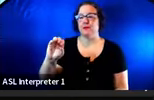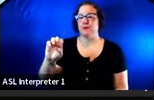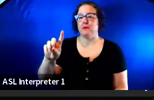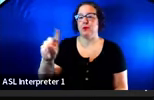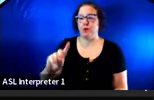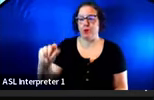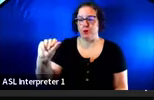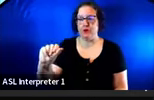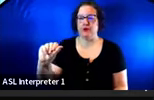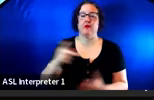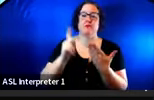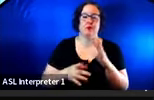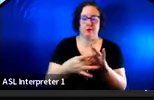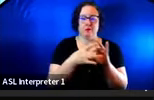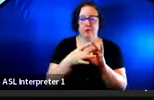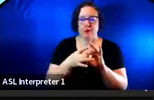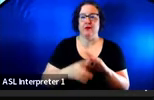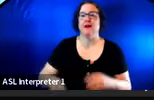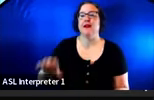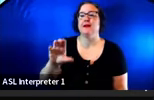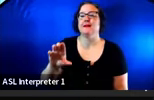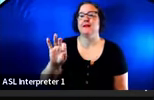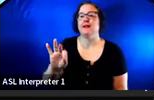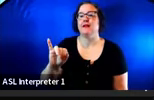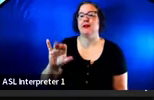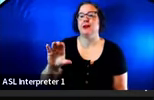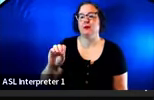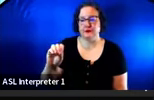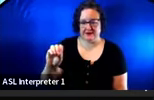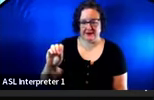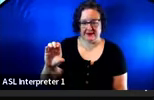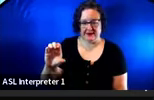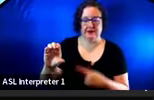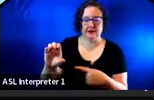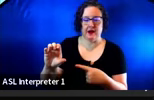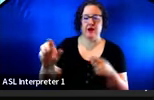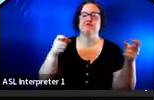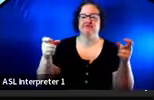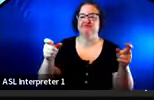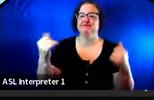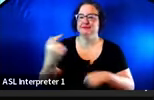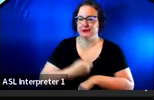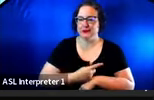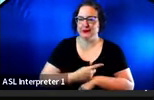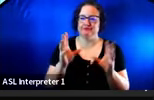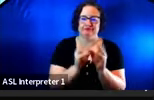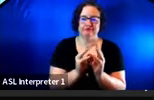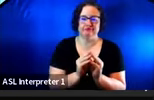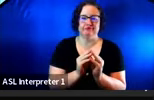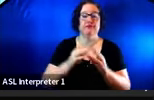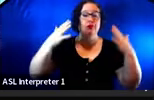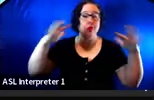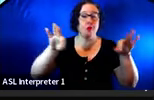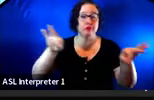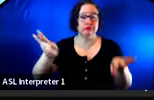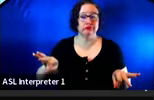program coordinator too at CFILC, and I will be moderating today's webinar. For audio description purposes, I